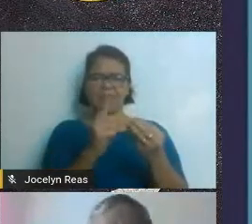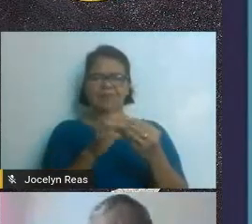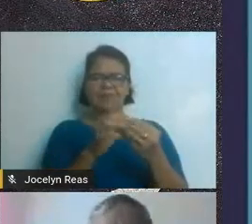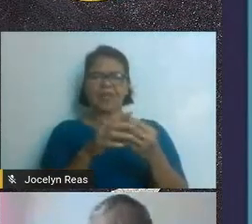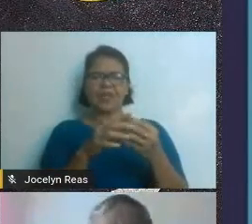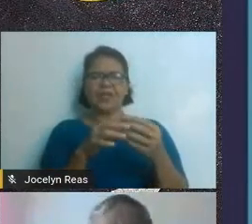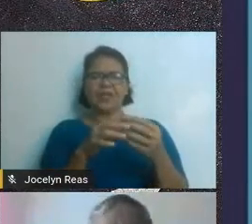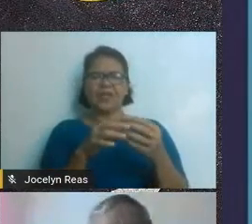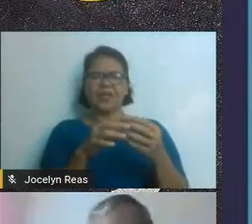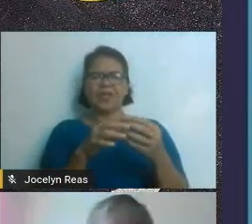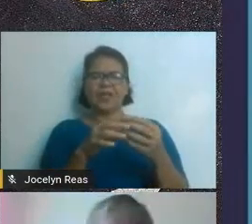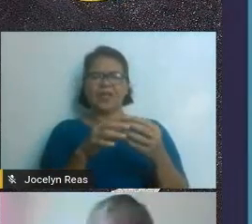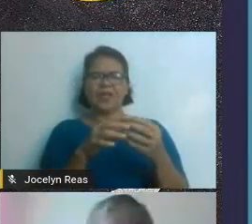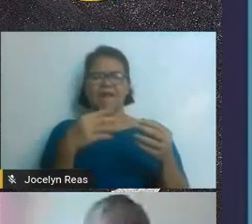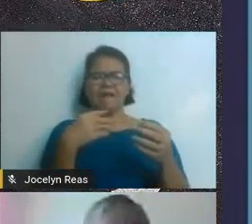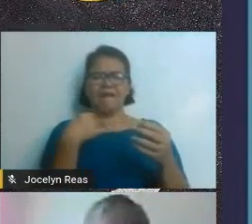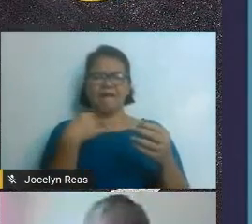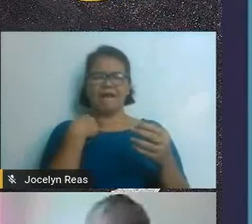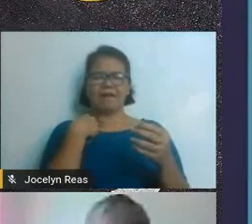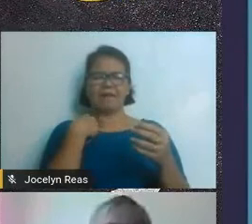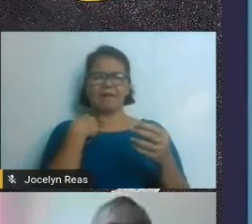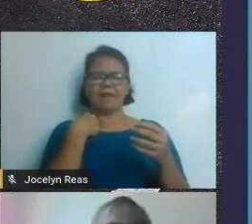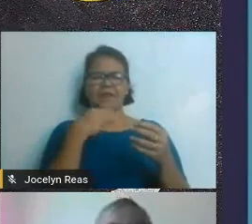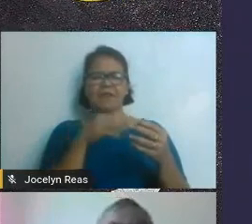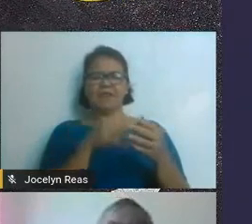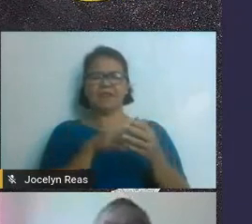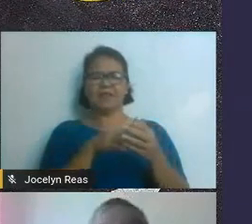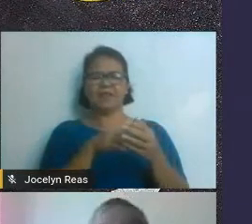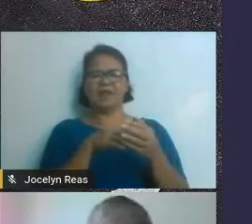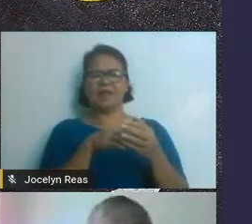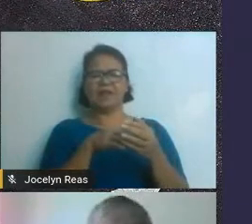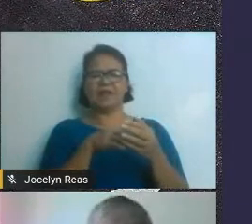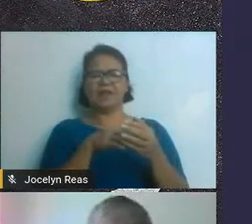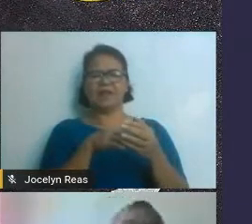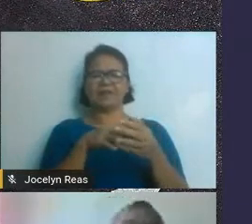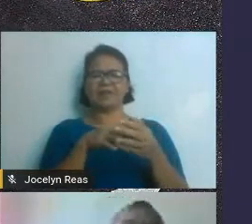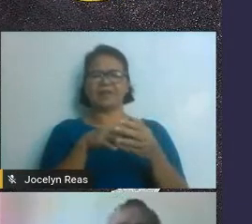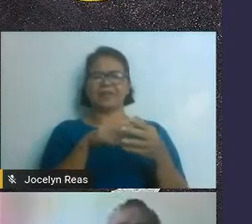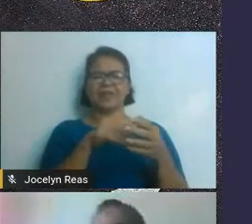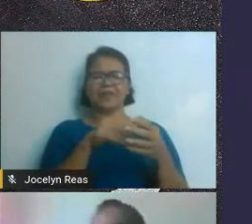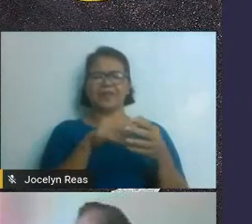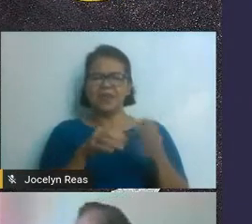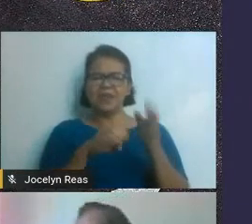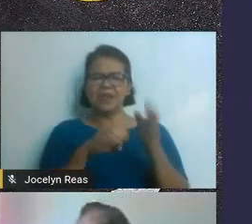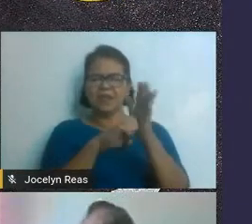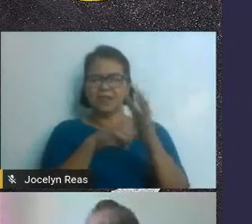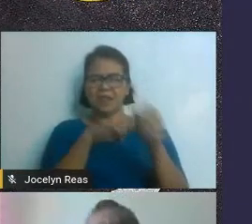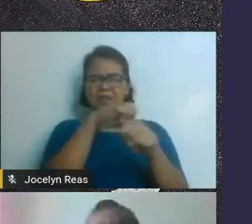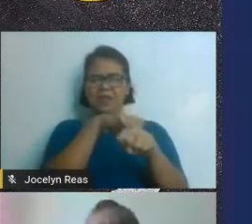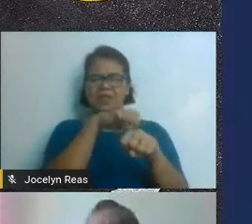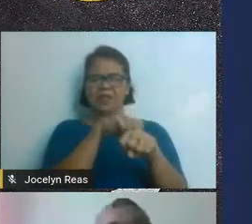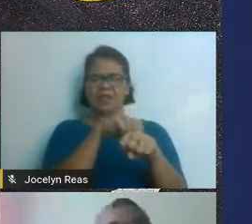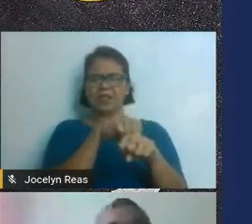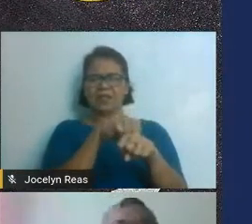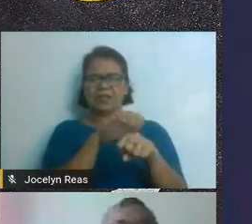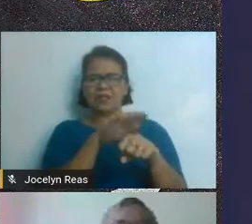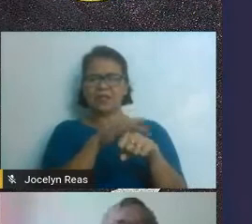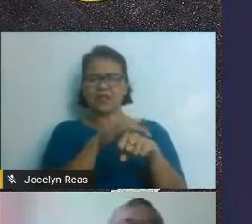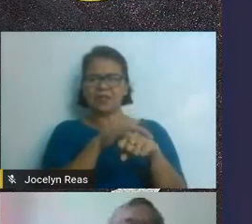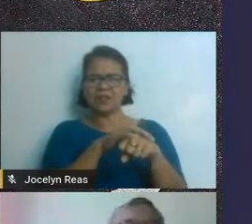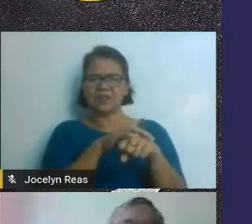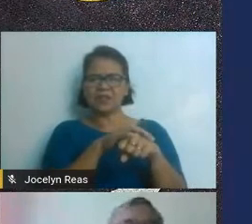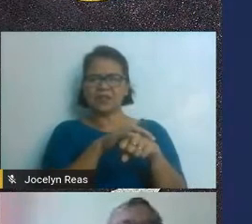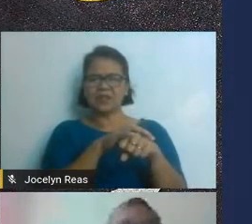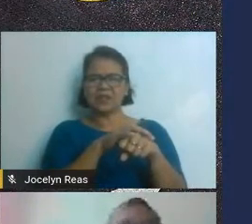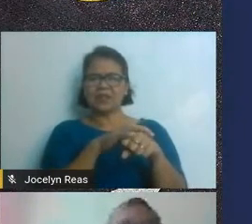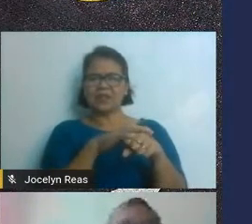most essential list of most essential learning competencies. Example ng merge, hindi ko na ito i-explain isa-isa. Diba, sa English